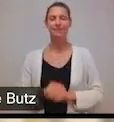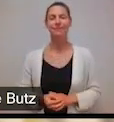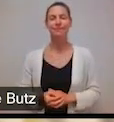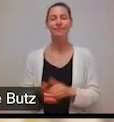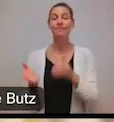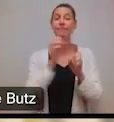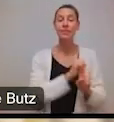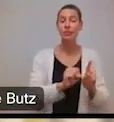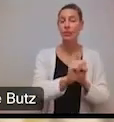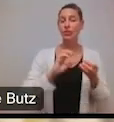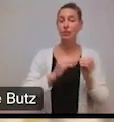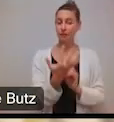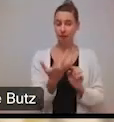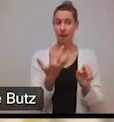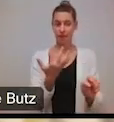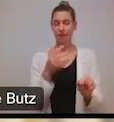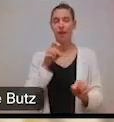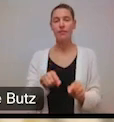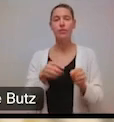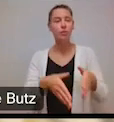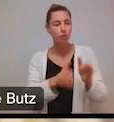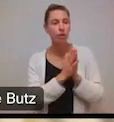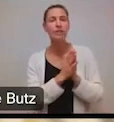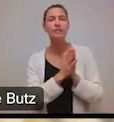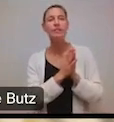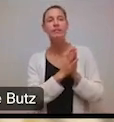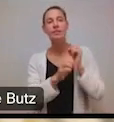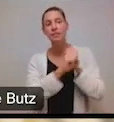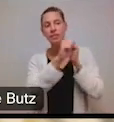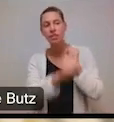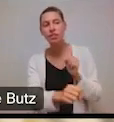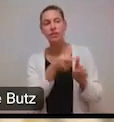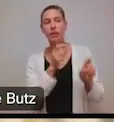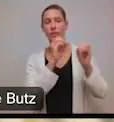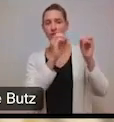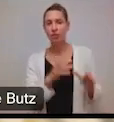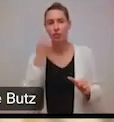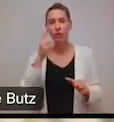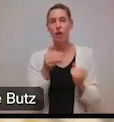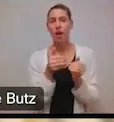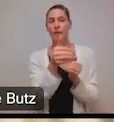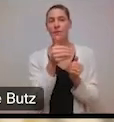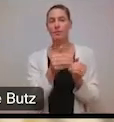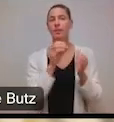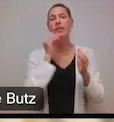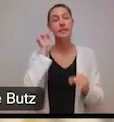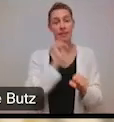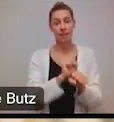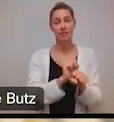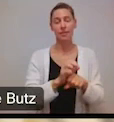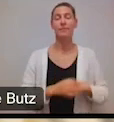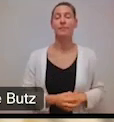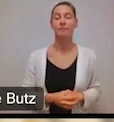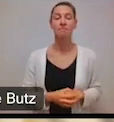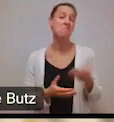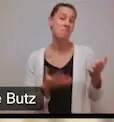Scenario 5, you need to request an extension from your instructor on an upcoming assignment. That may